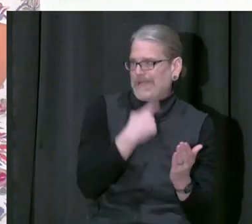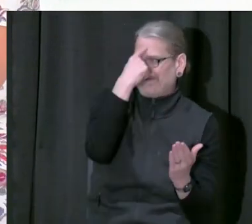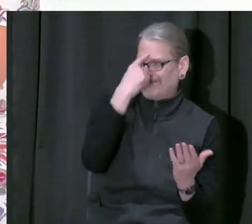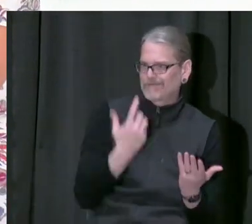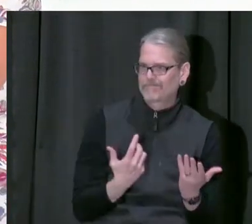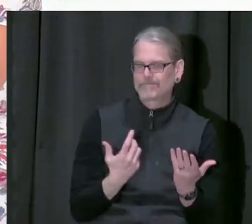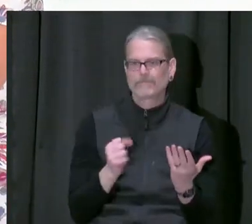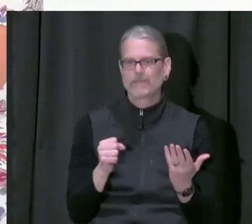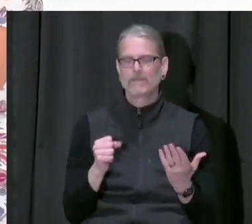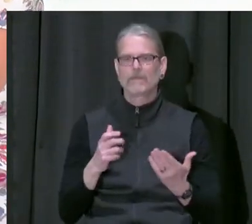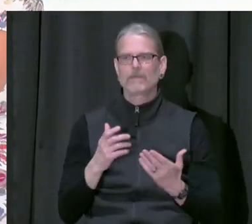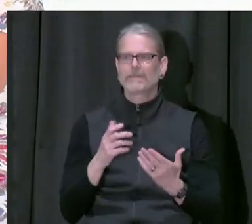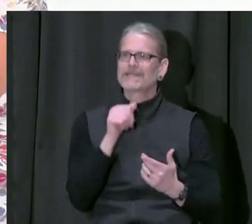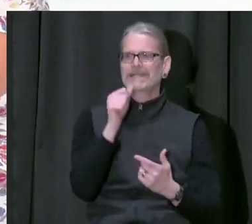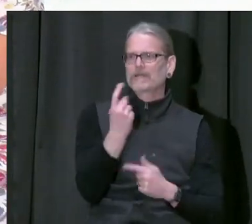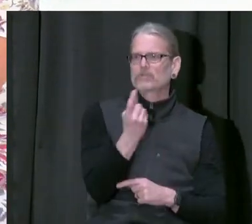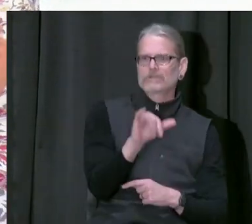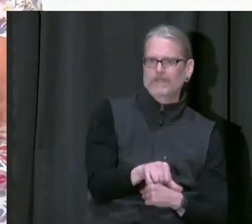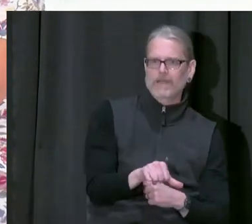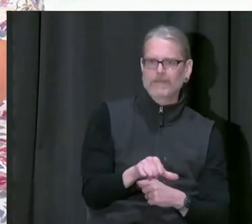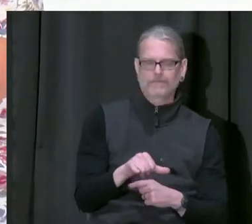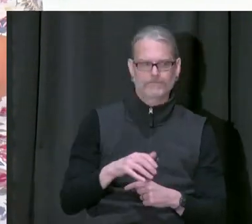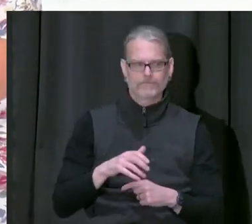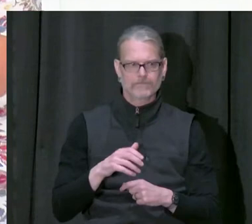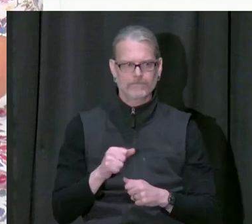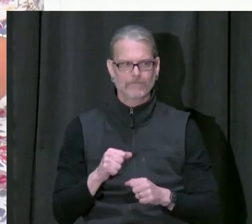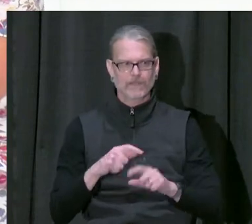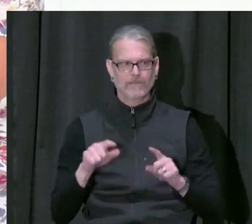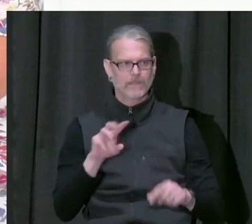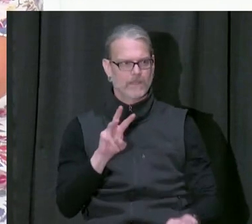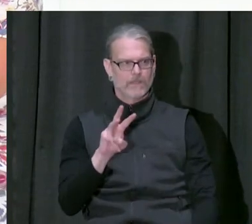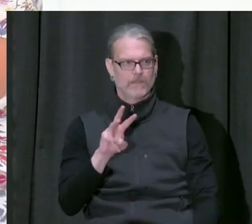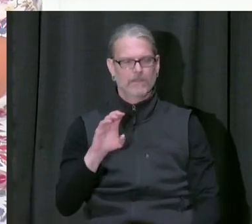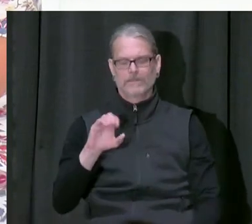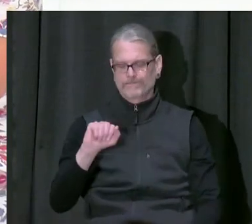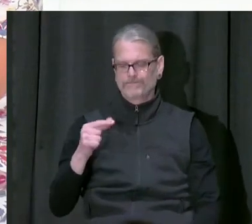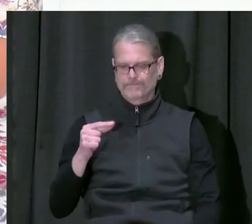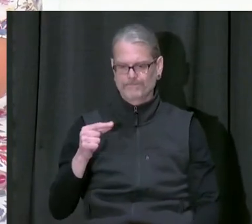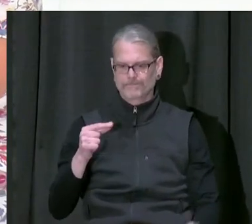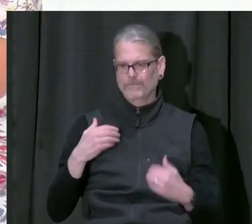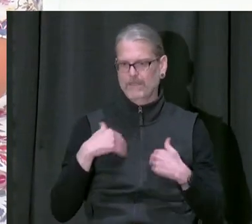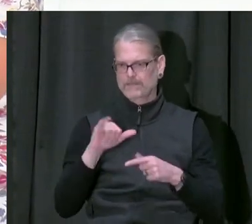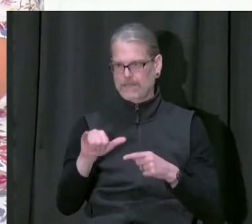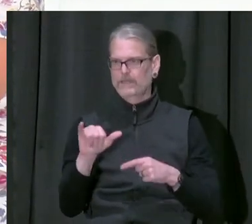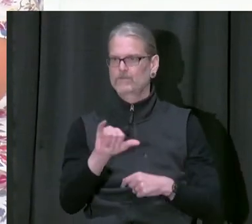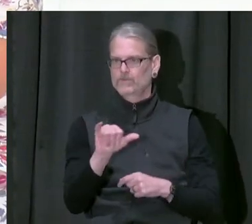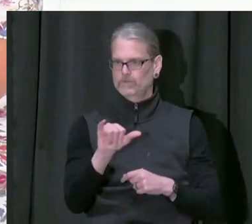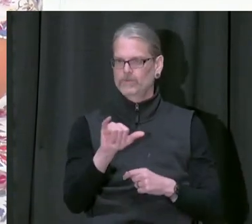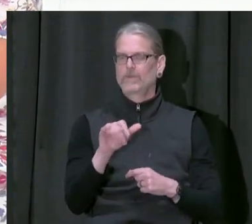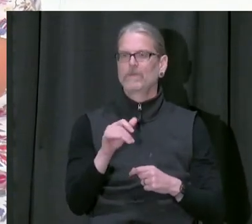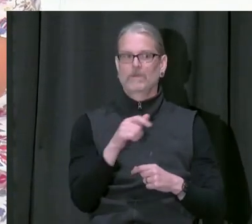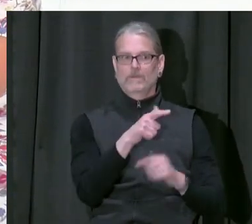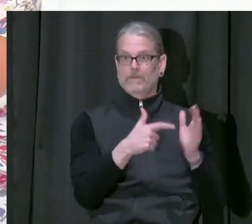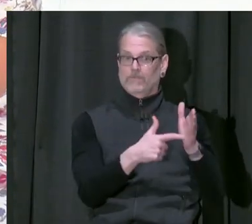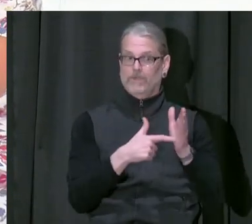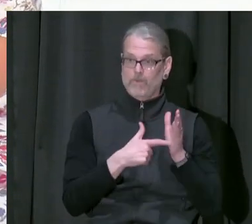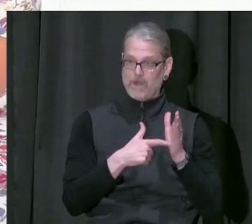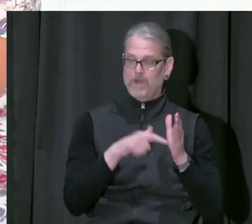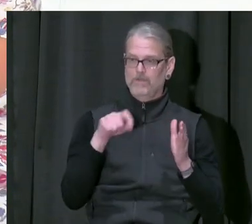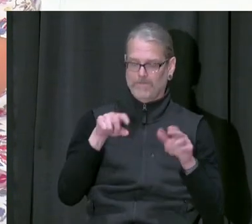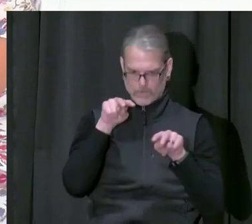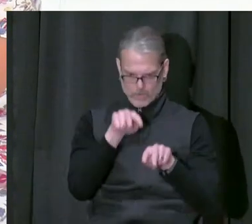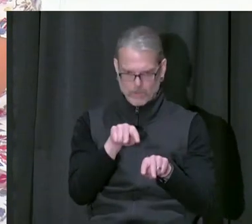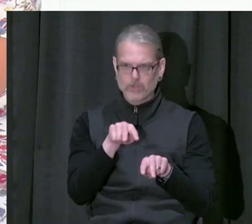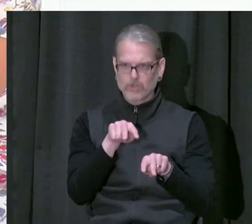I mean, WCAG does provide guidance on which are best practices, which ones are important, but you take you look at